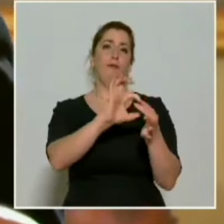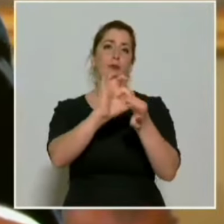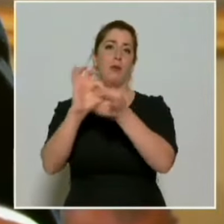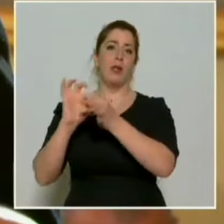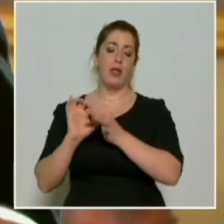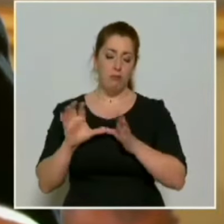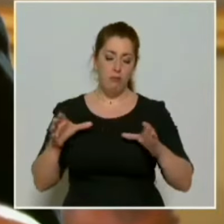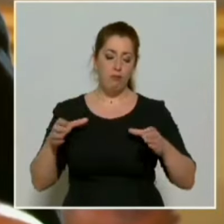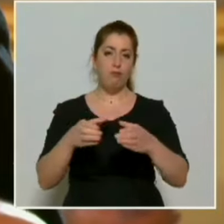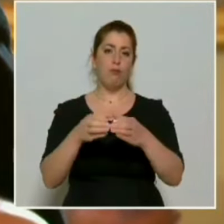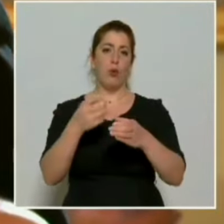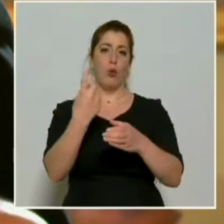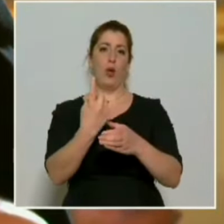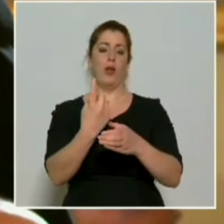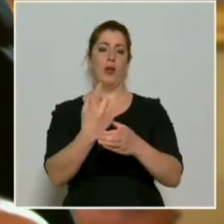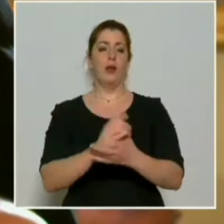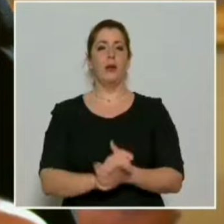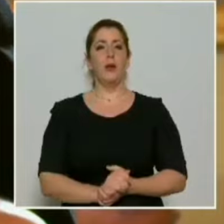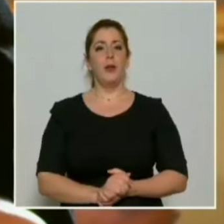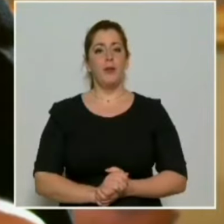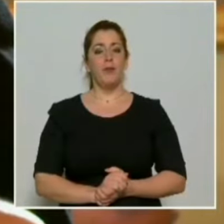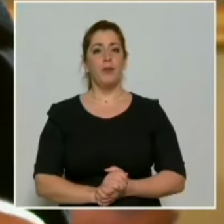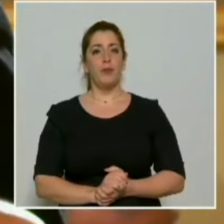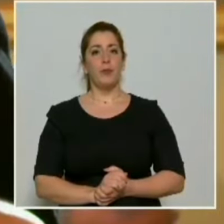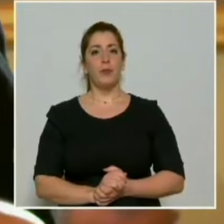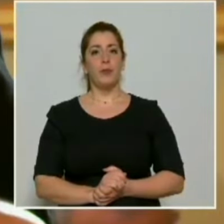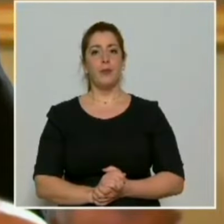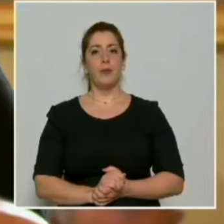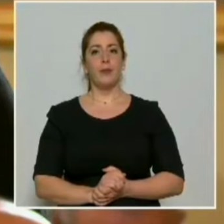magħud. Jien ukoll ngħid li